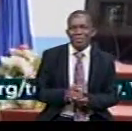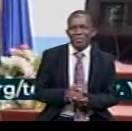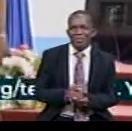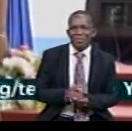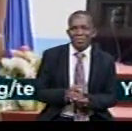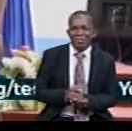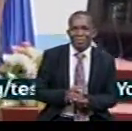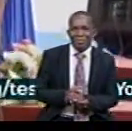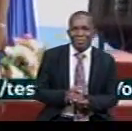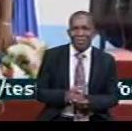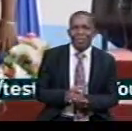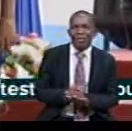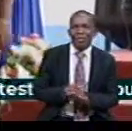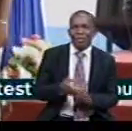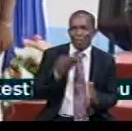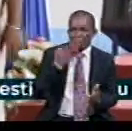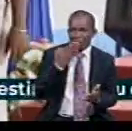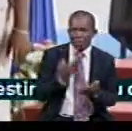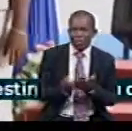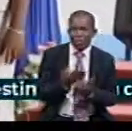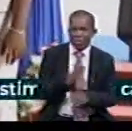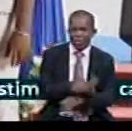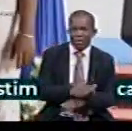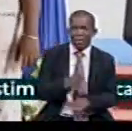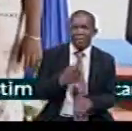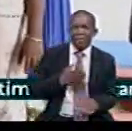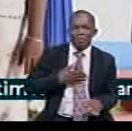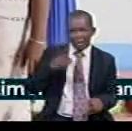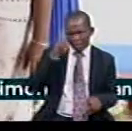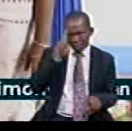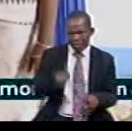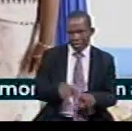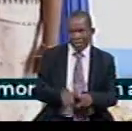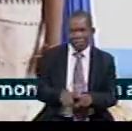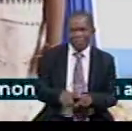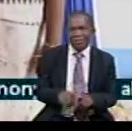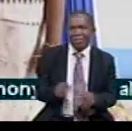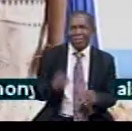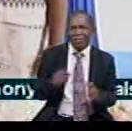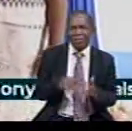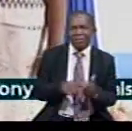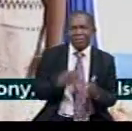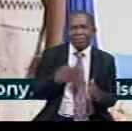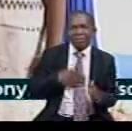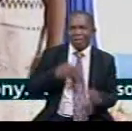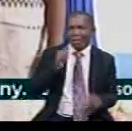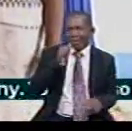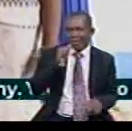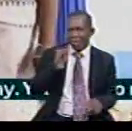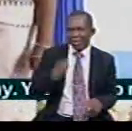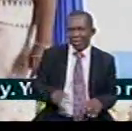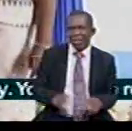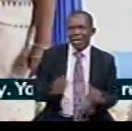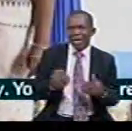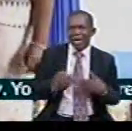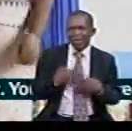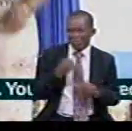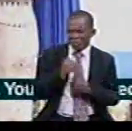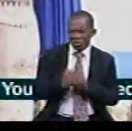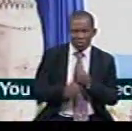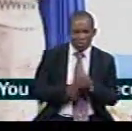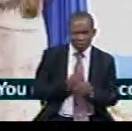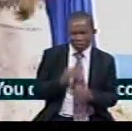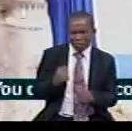Good evening, brethren. Truly, Jessica has been experiencing several problems medically. She's